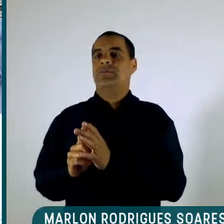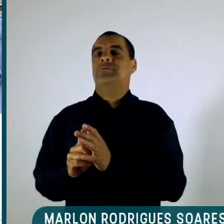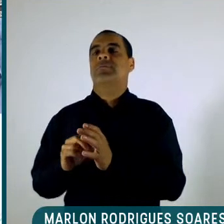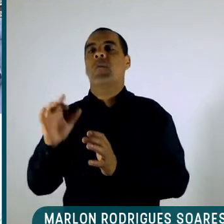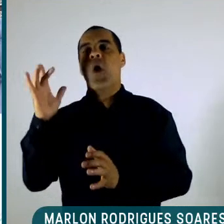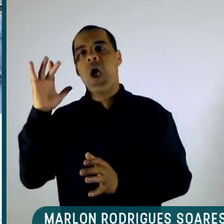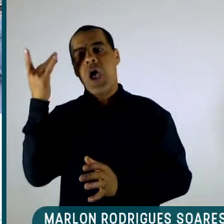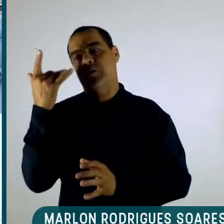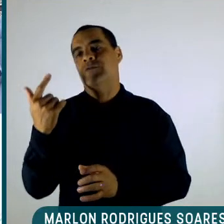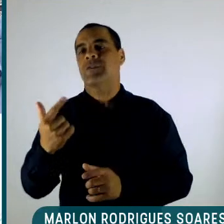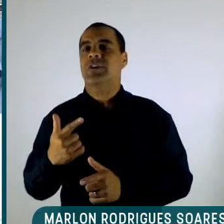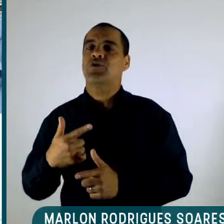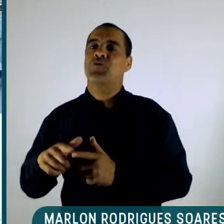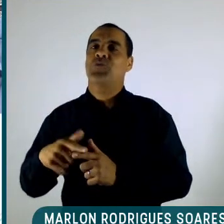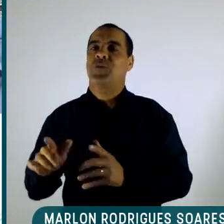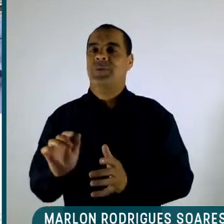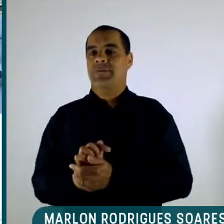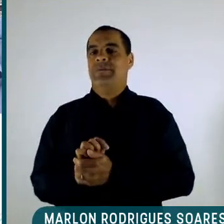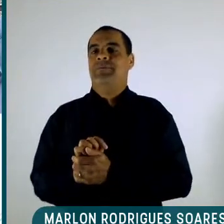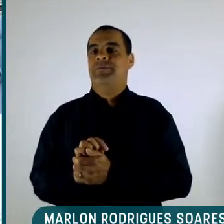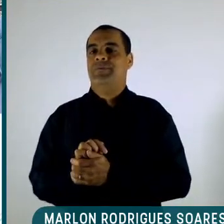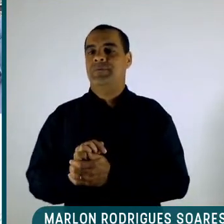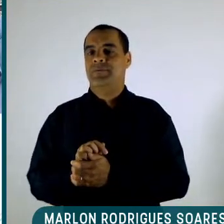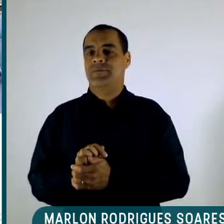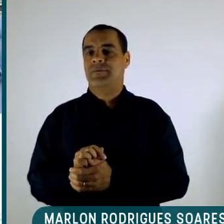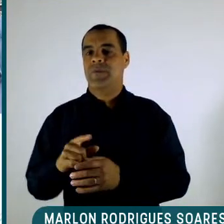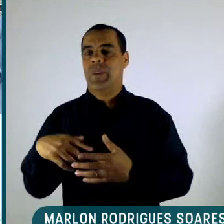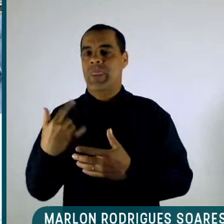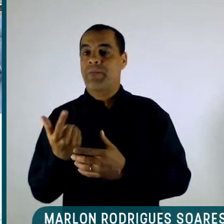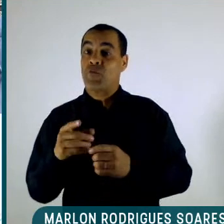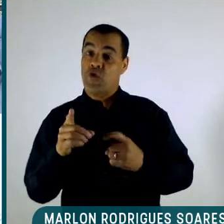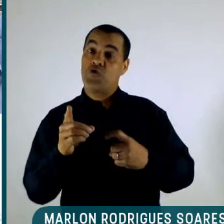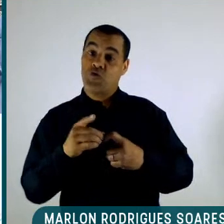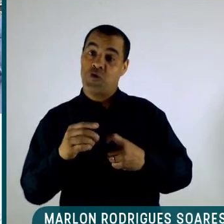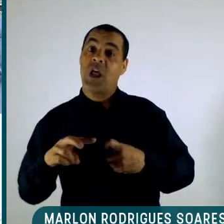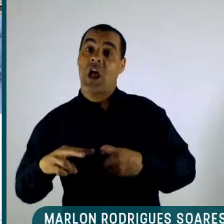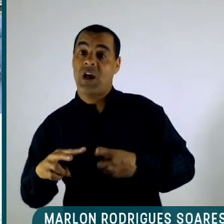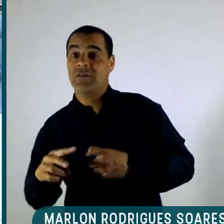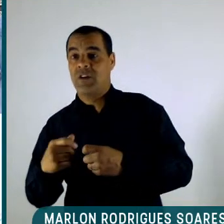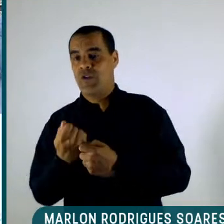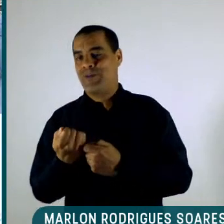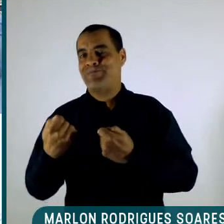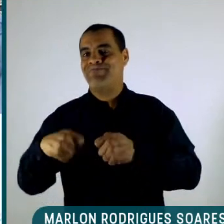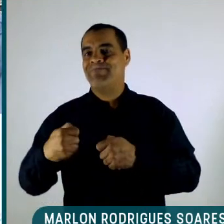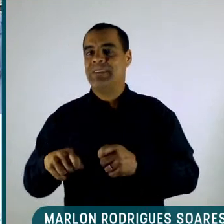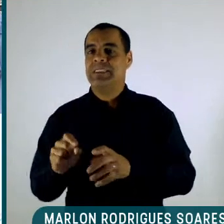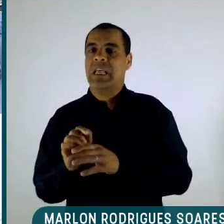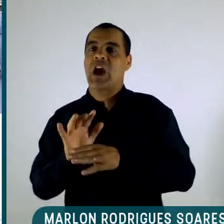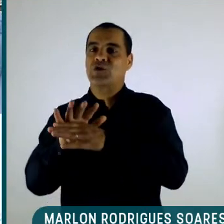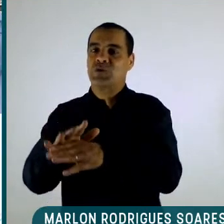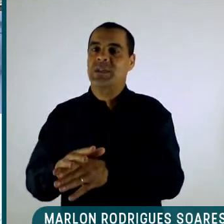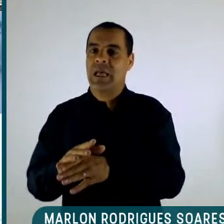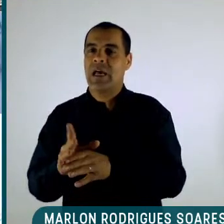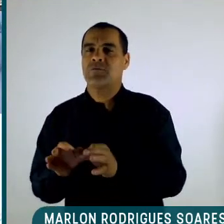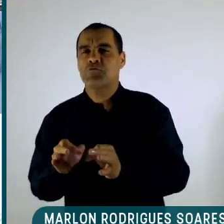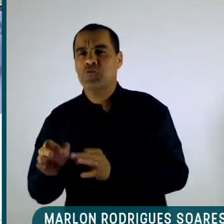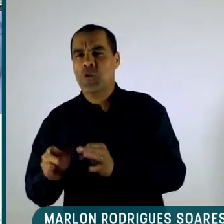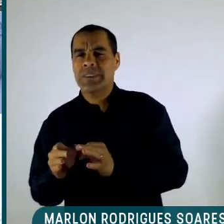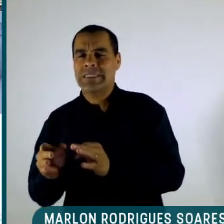prevent problems. As when Dráuzio talked about the family